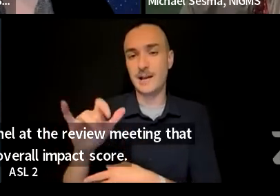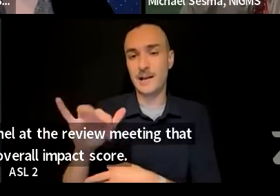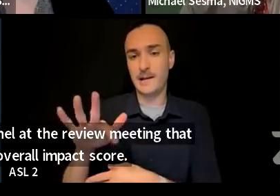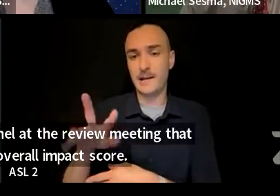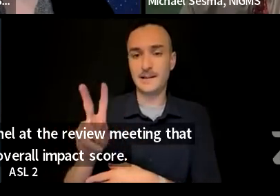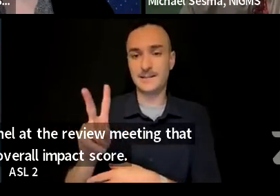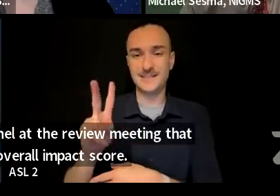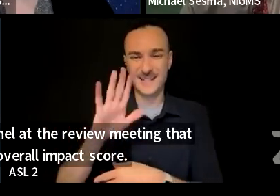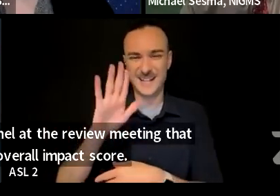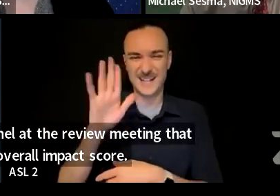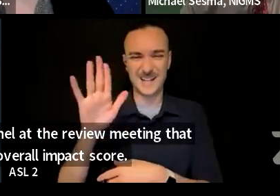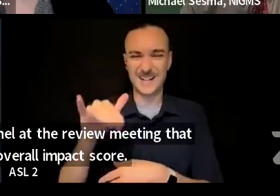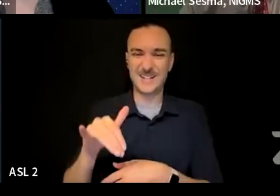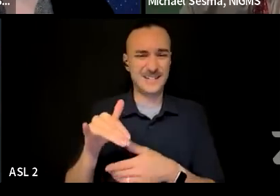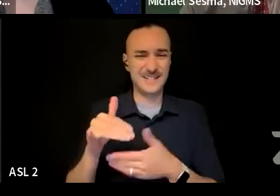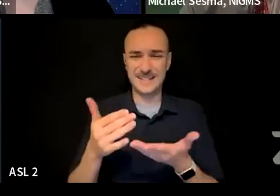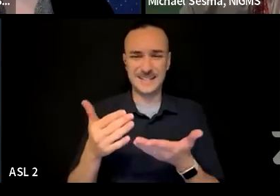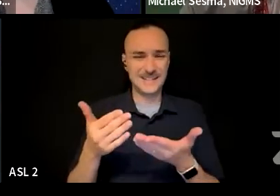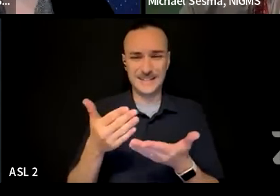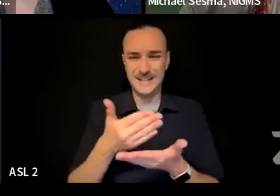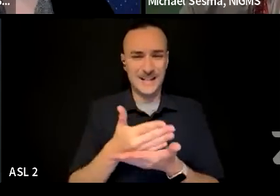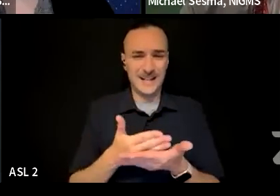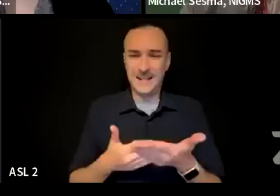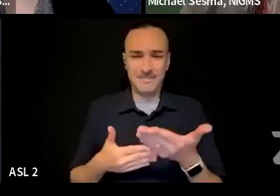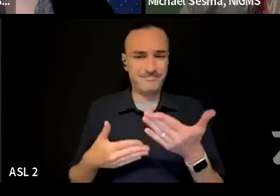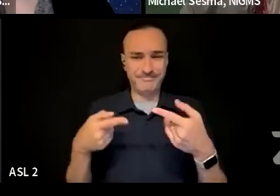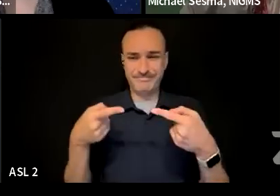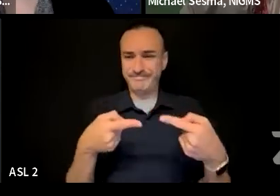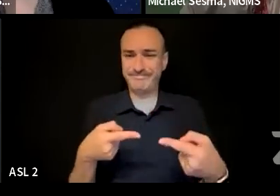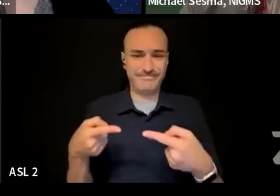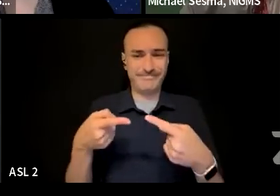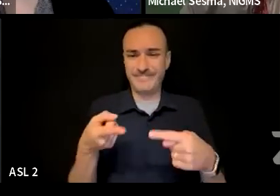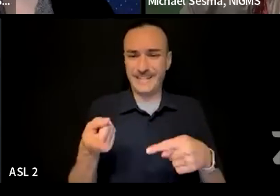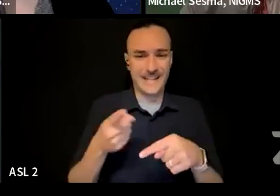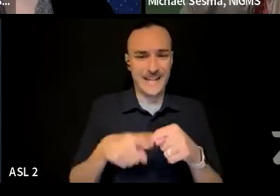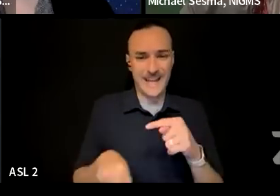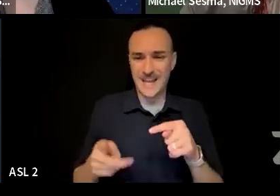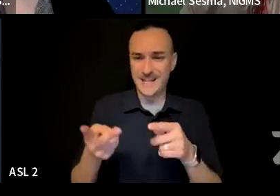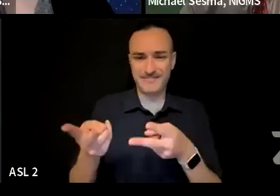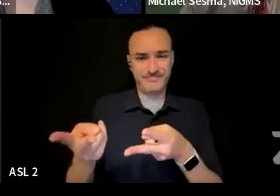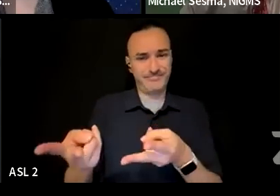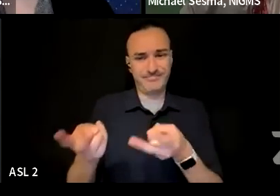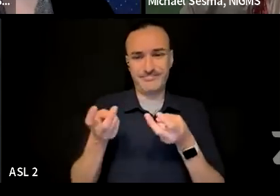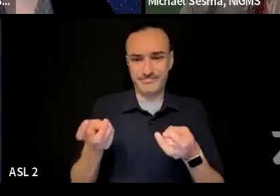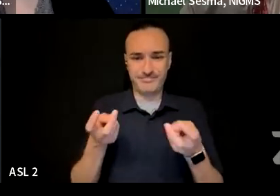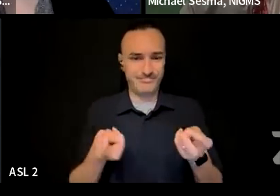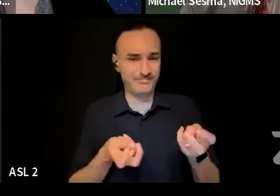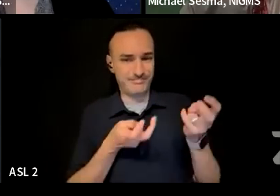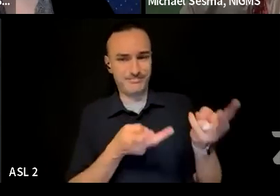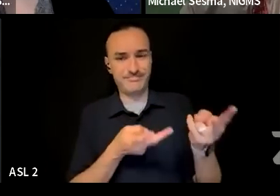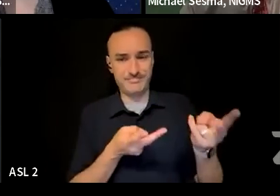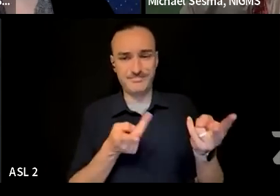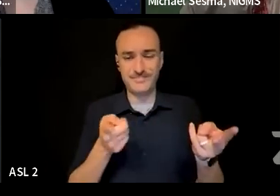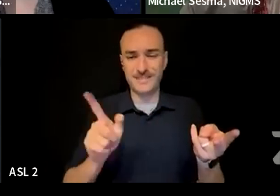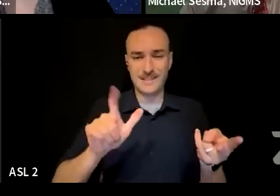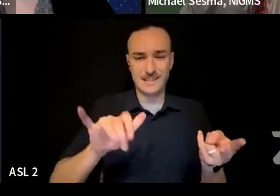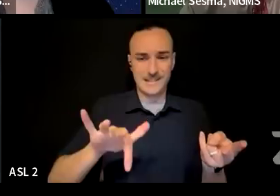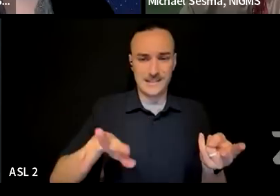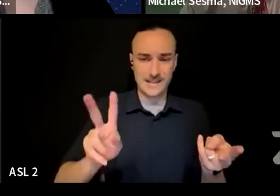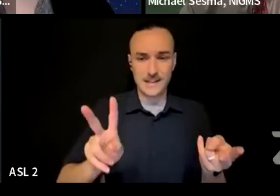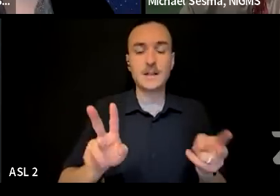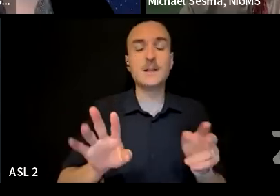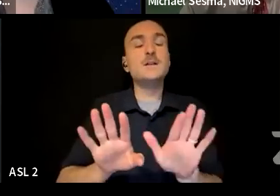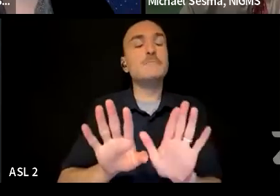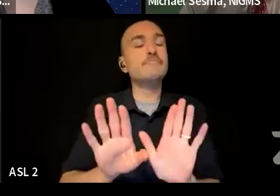still having some technical difficulties with you, our attendees being able to cut and paste those. Do not